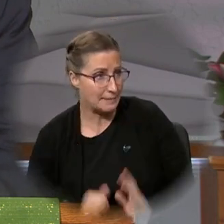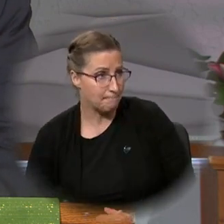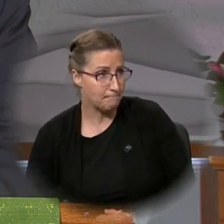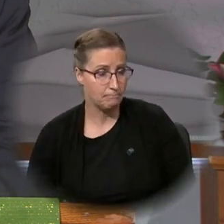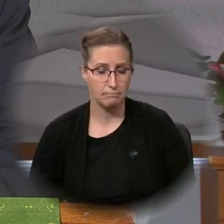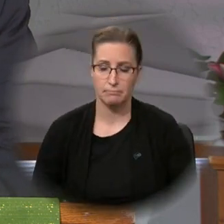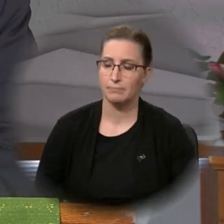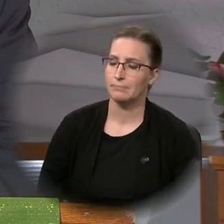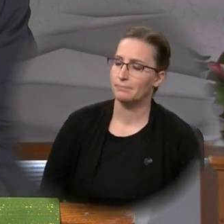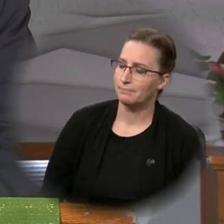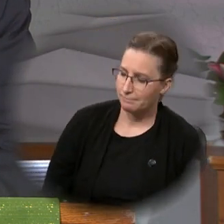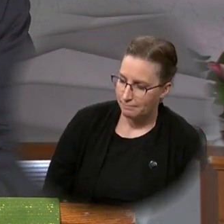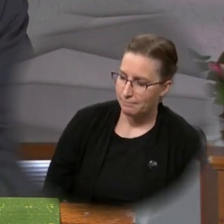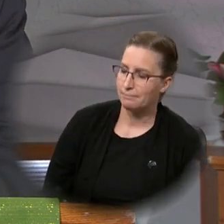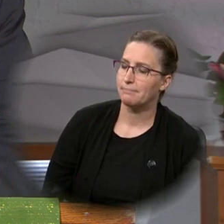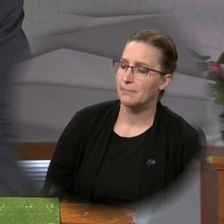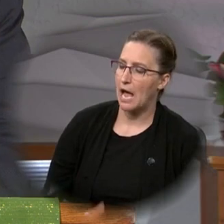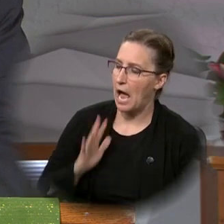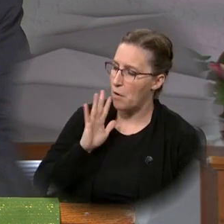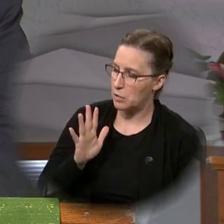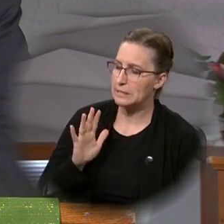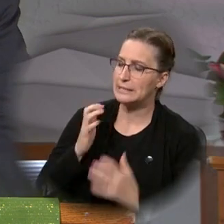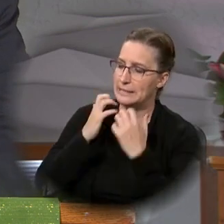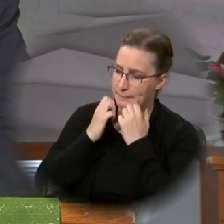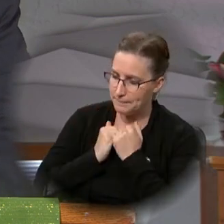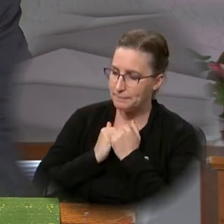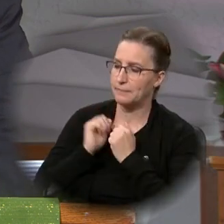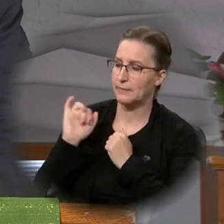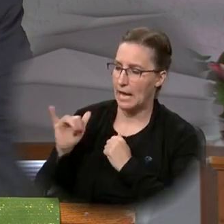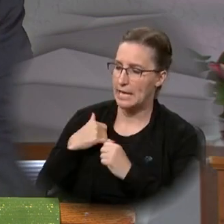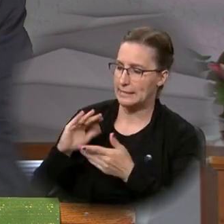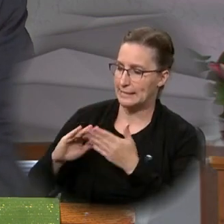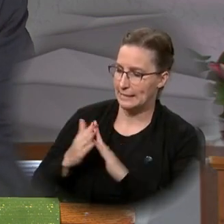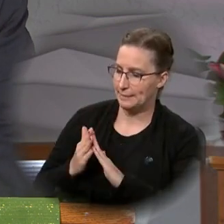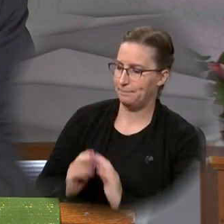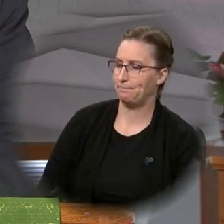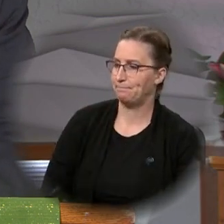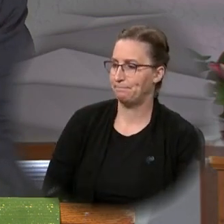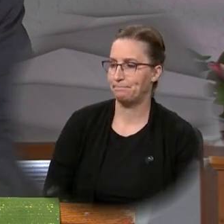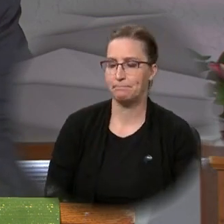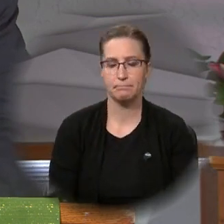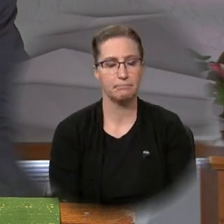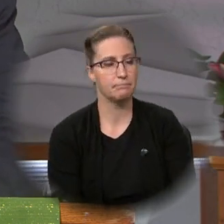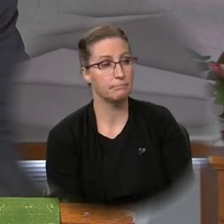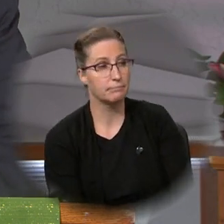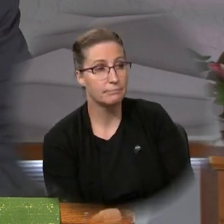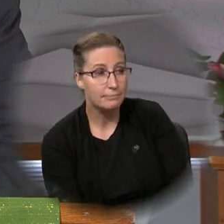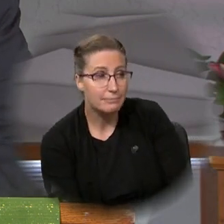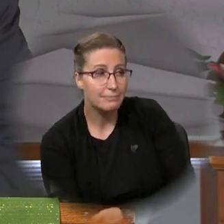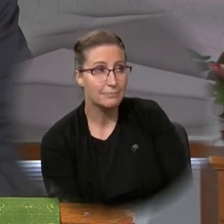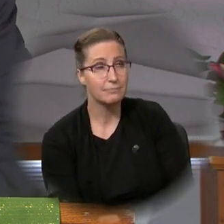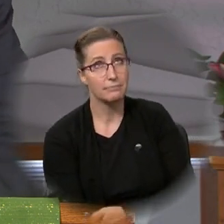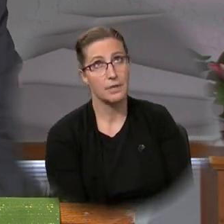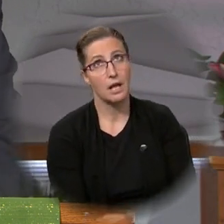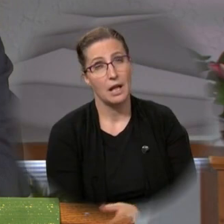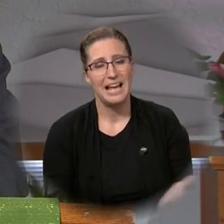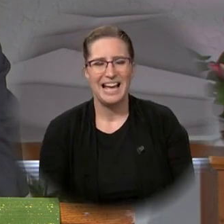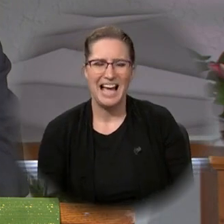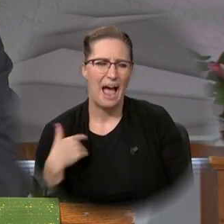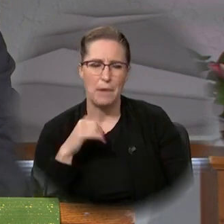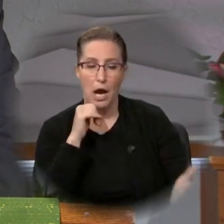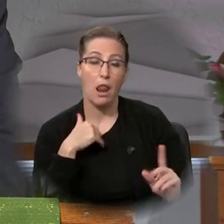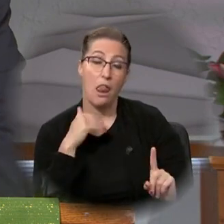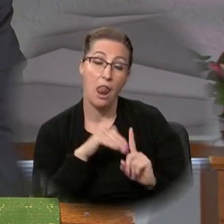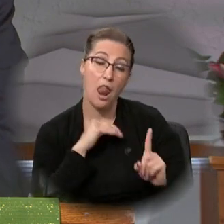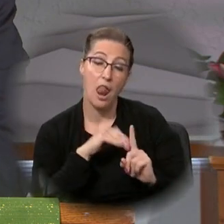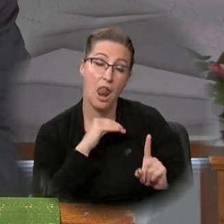He replied, I will forbear doing it for the sake of the 40. Then Abraham said, let not my